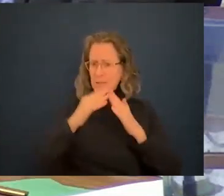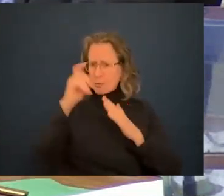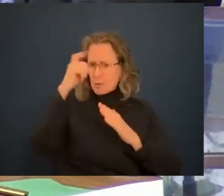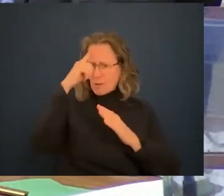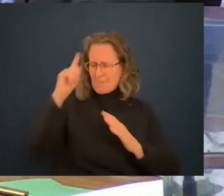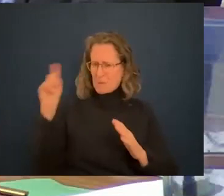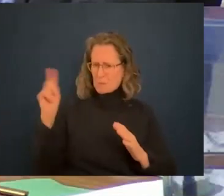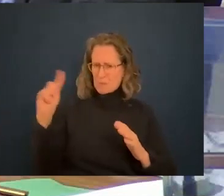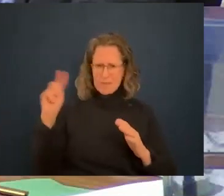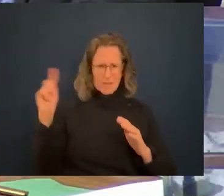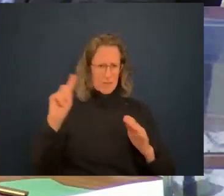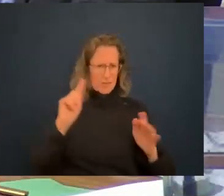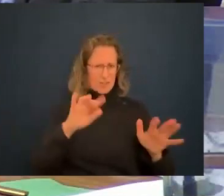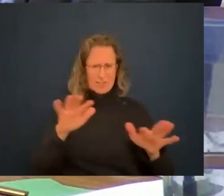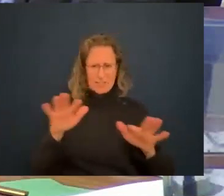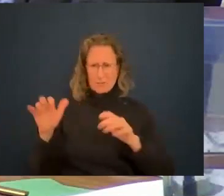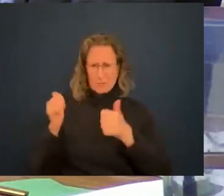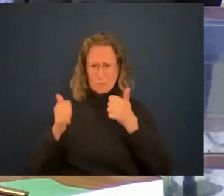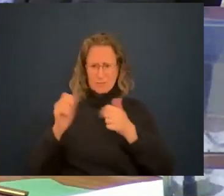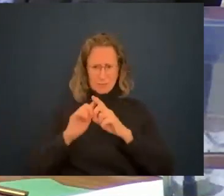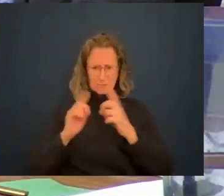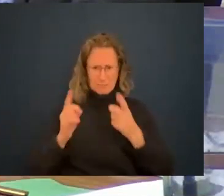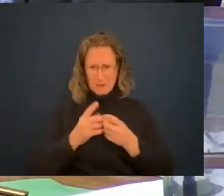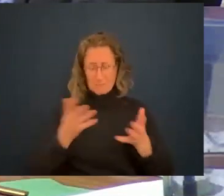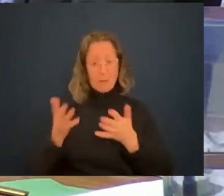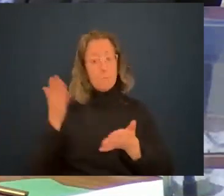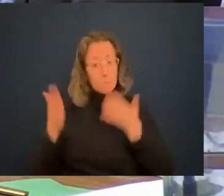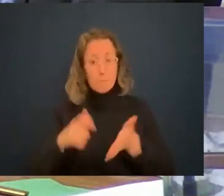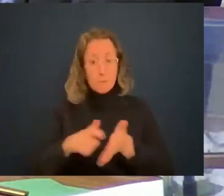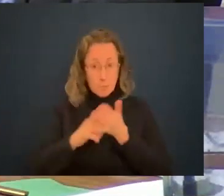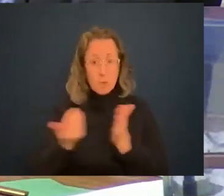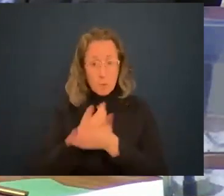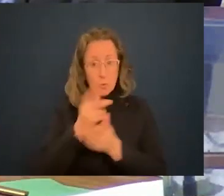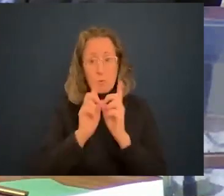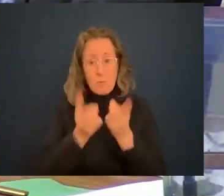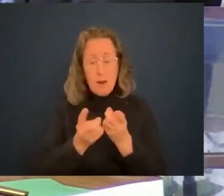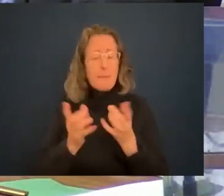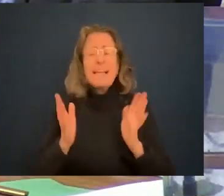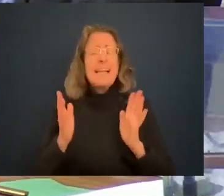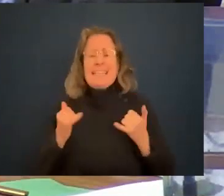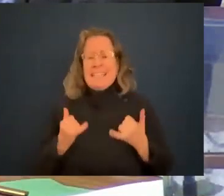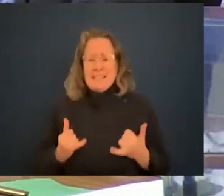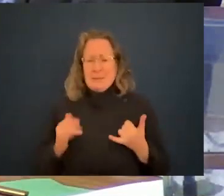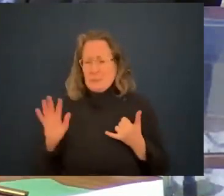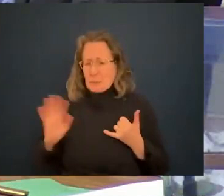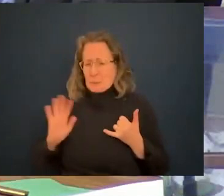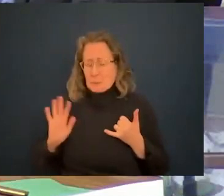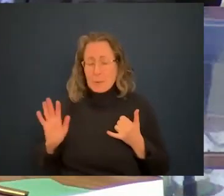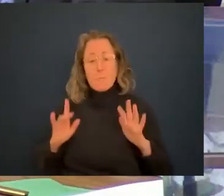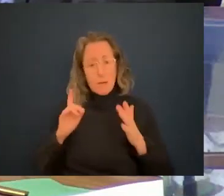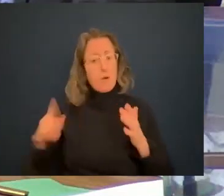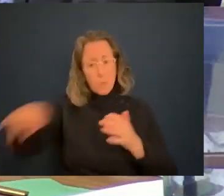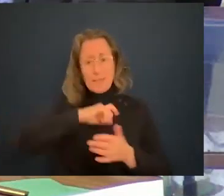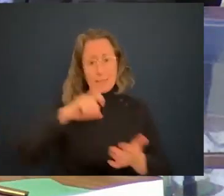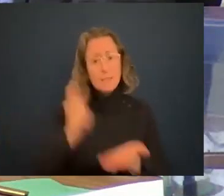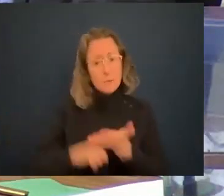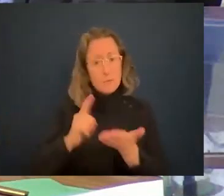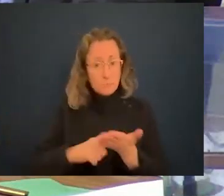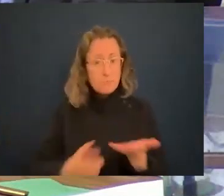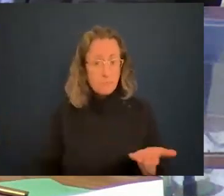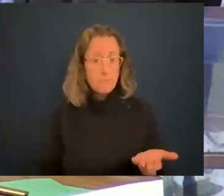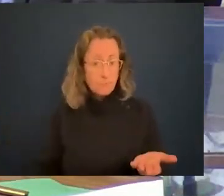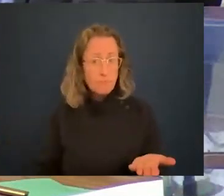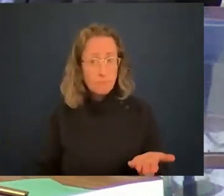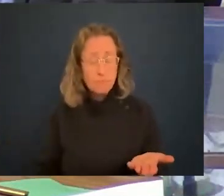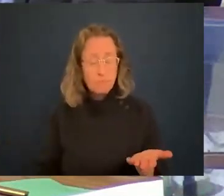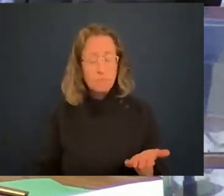question um about a department or something like that again down the road but like it's got to be part of this so all